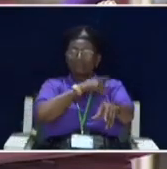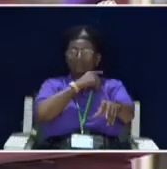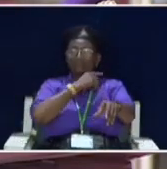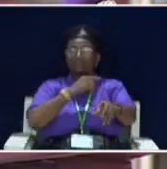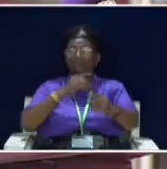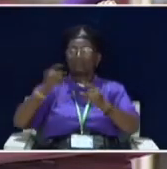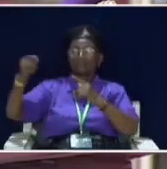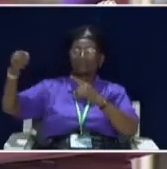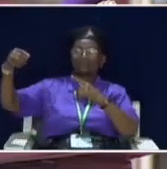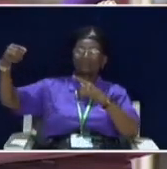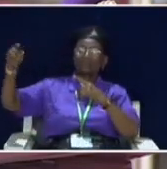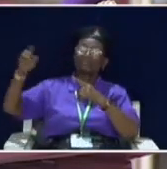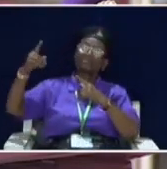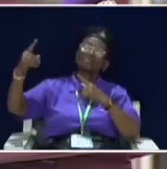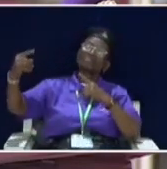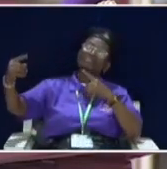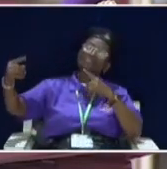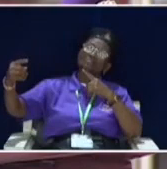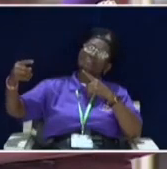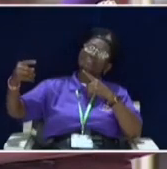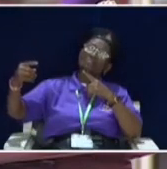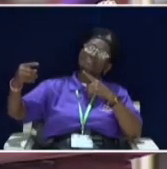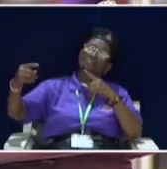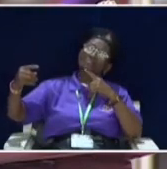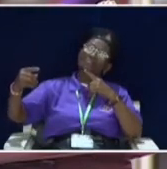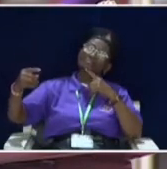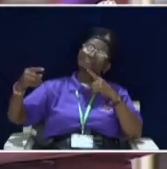distance. Amen.